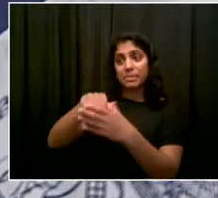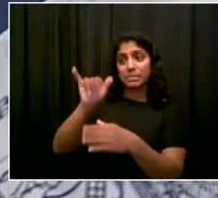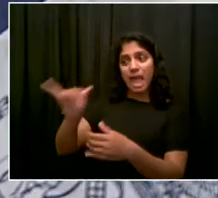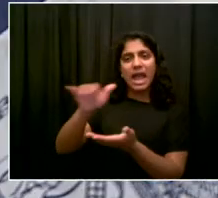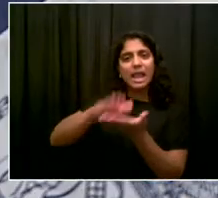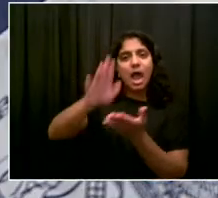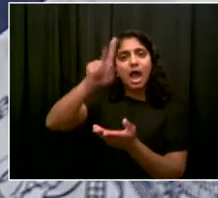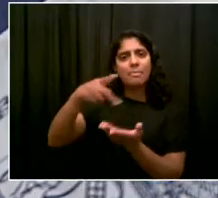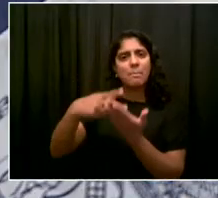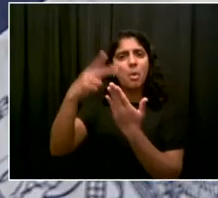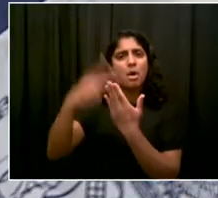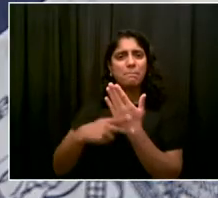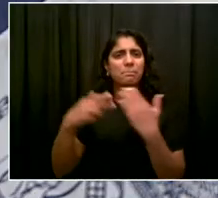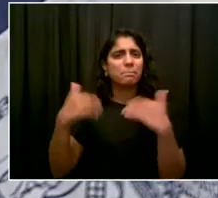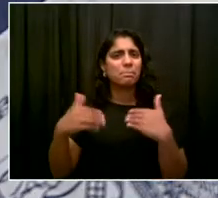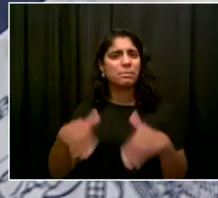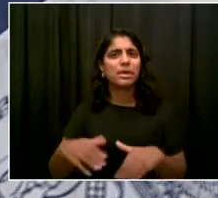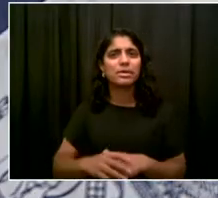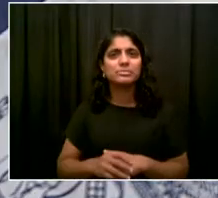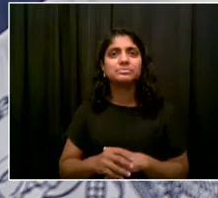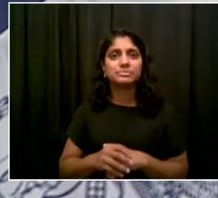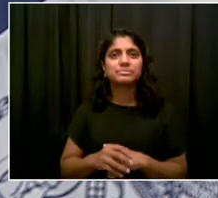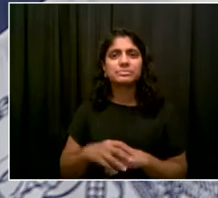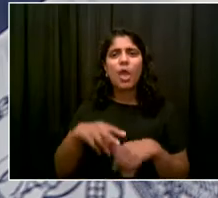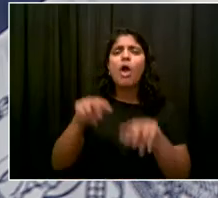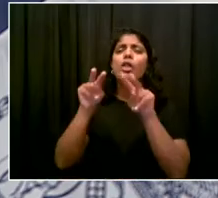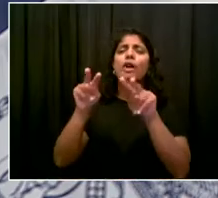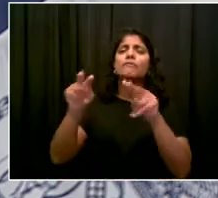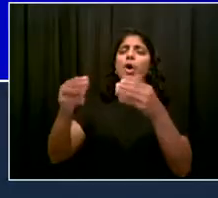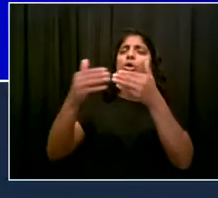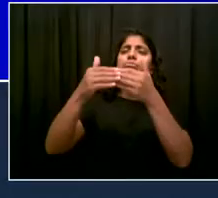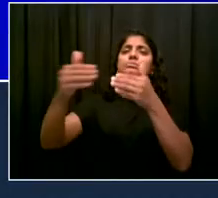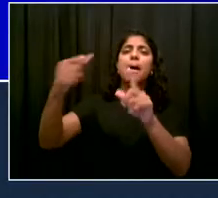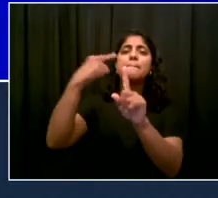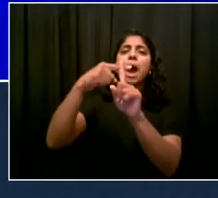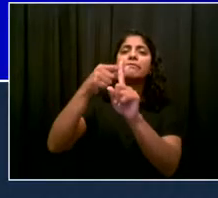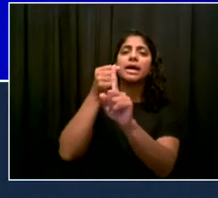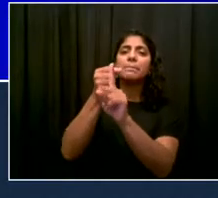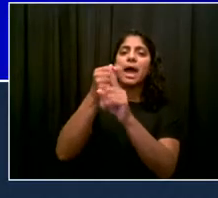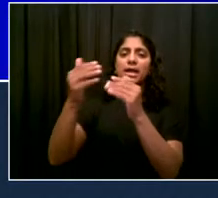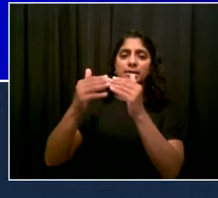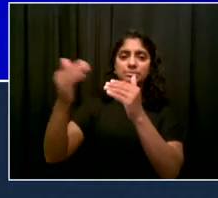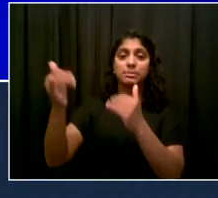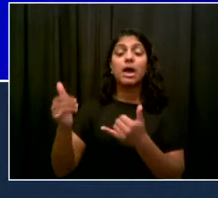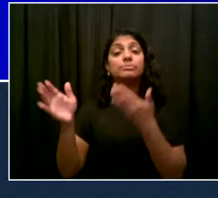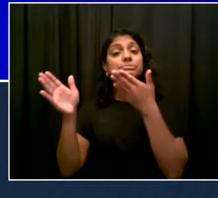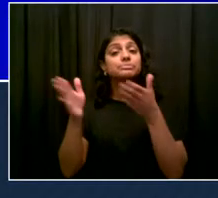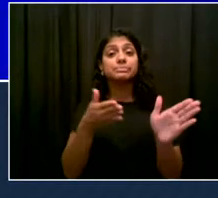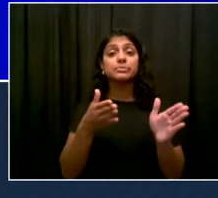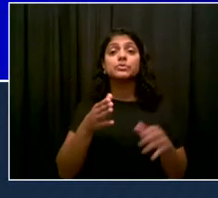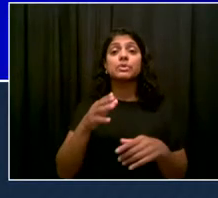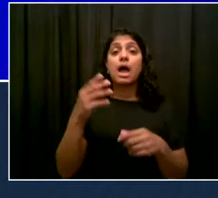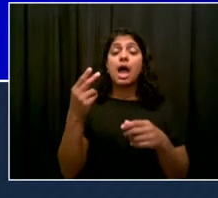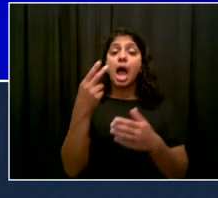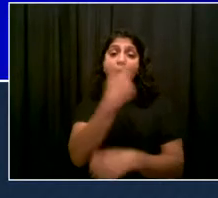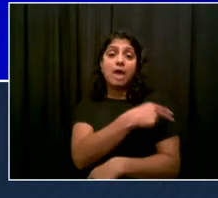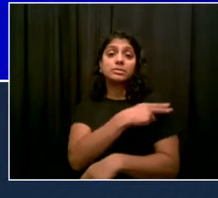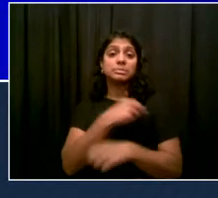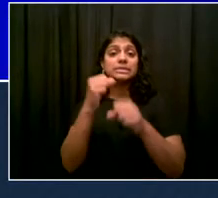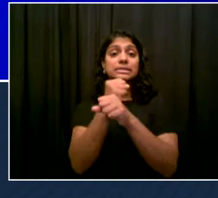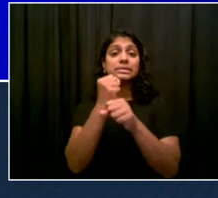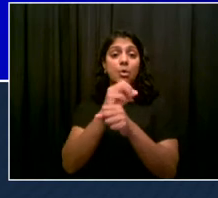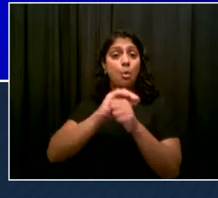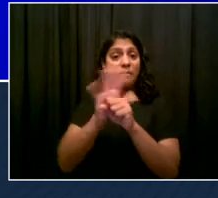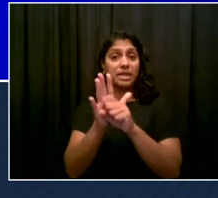Yes, thank you very much. Okay, let's go over indicators, everyone. Again, continued progress. We got to keep at it, though. More and